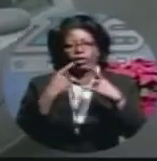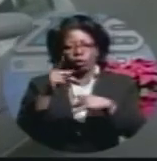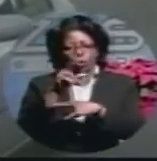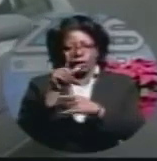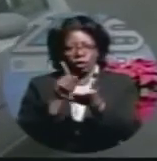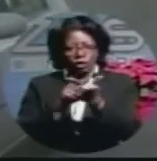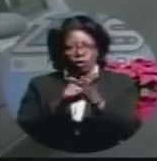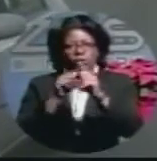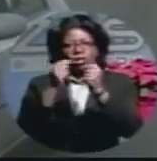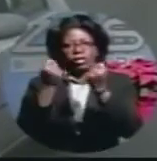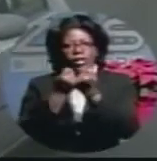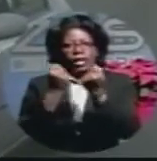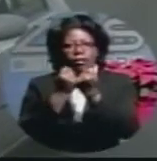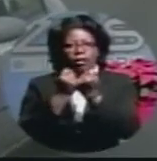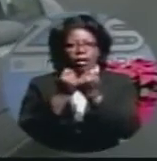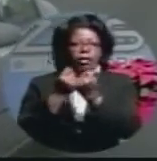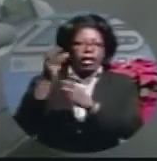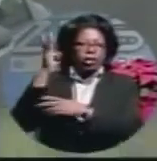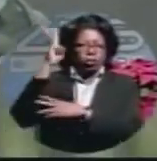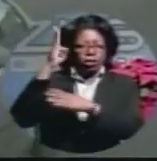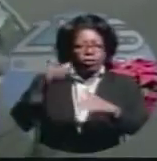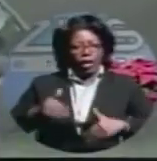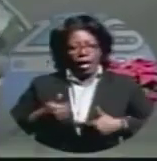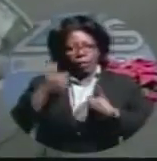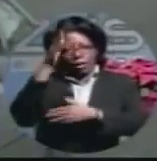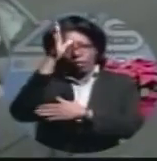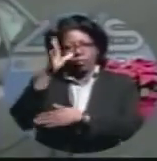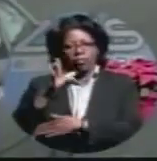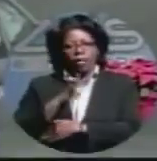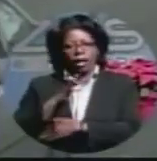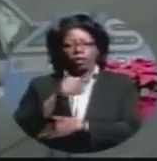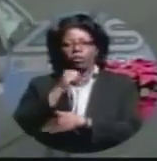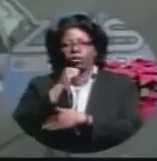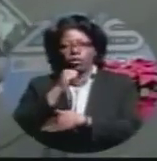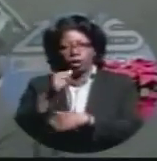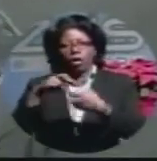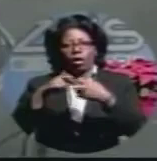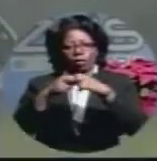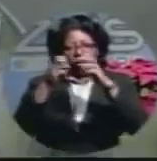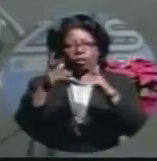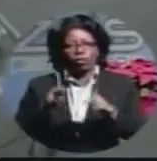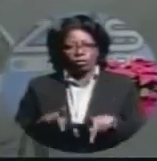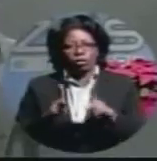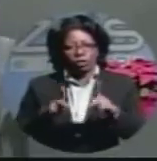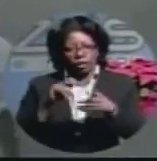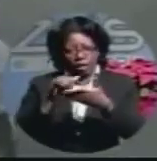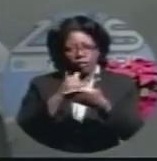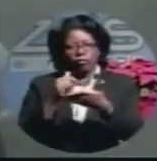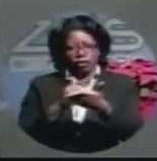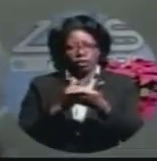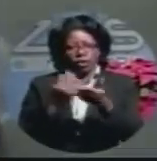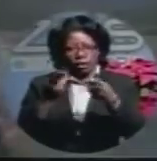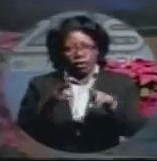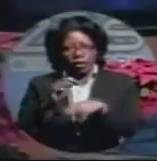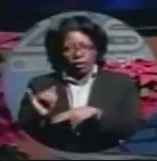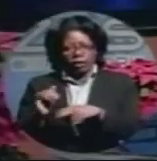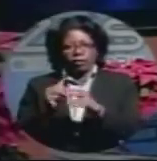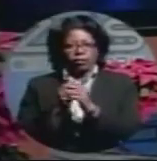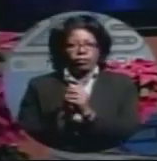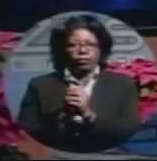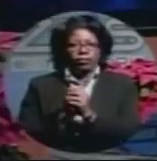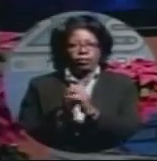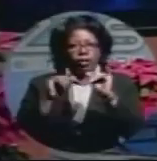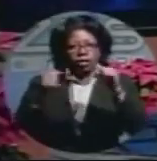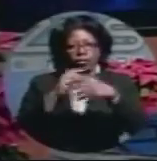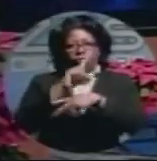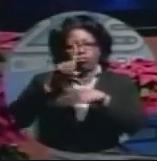News Williams was a happy young man who was not known for being problematic. Investigations are ongoing. Well,